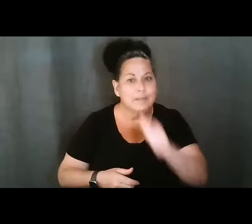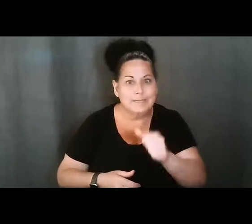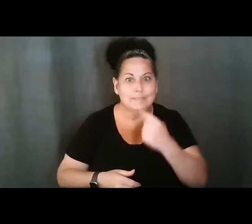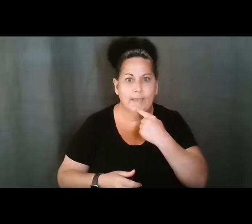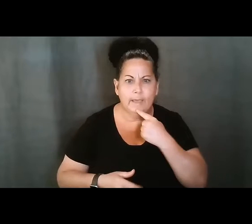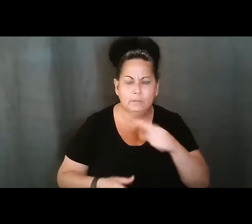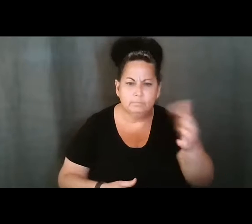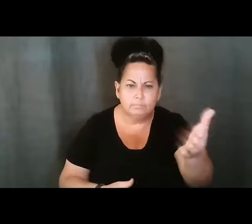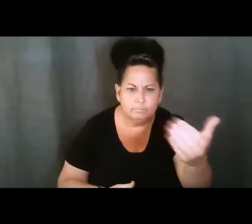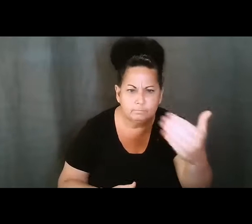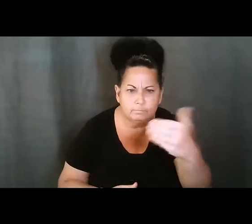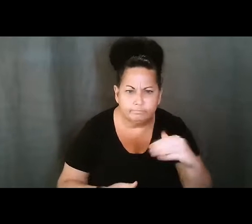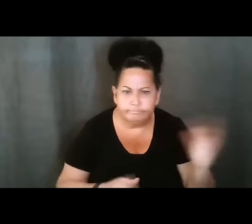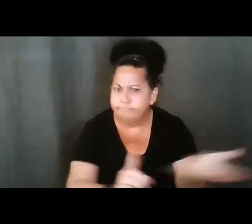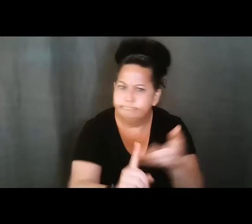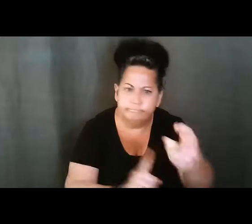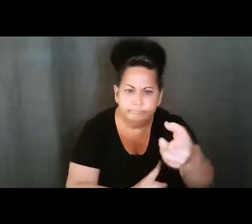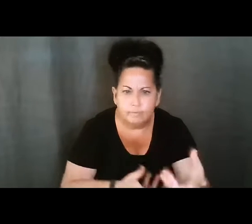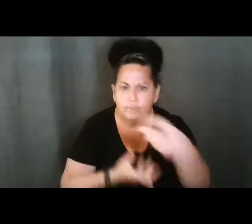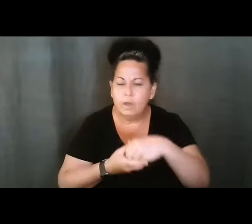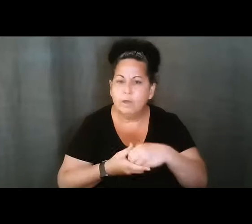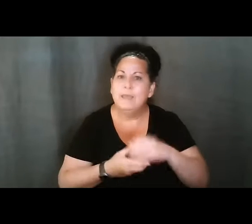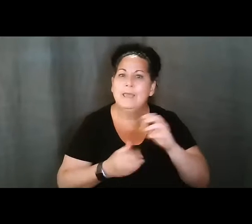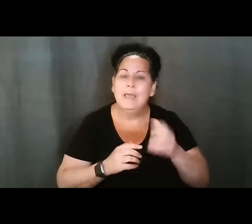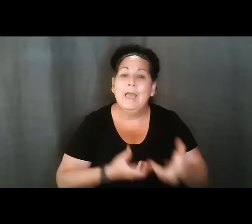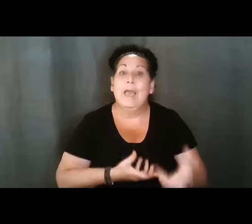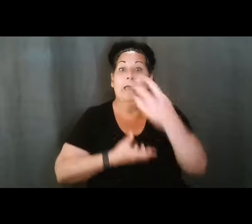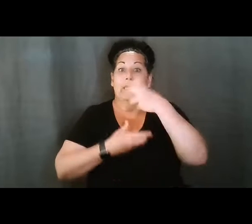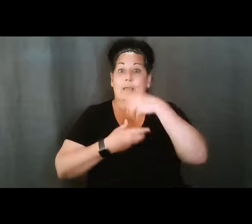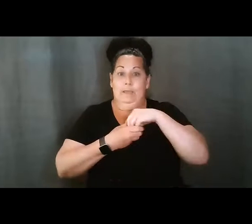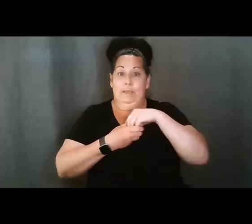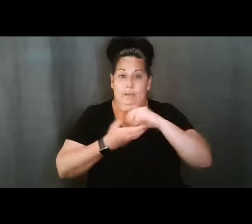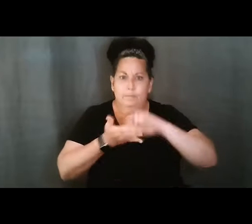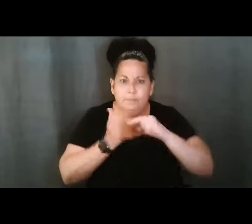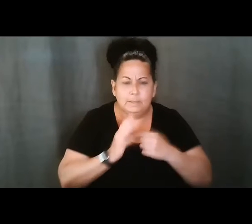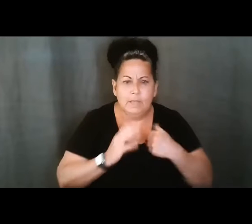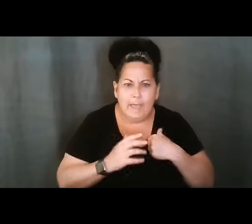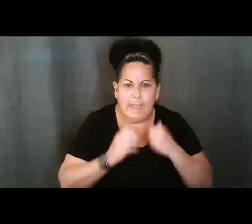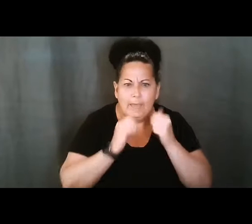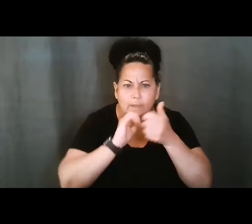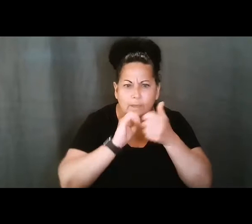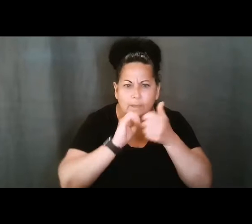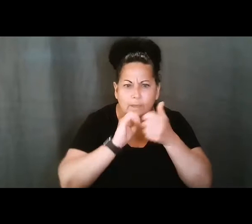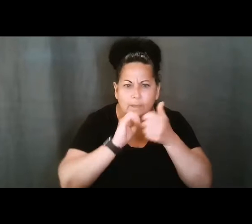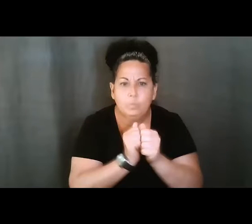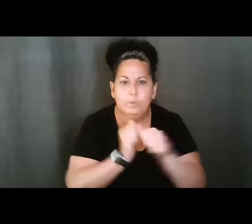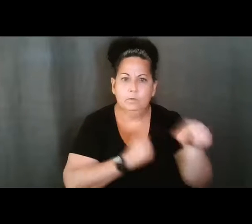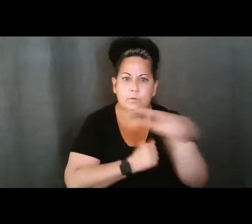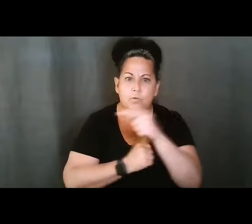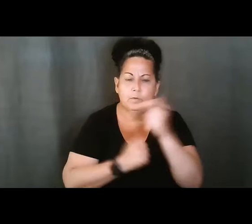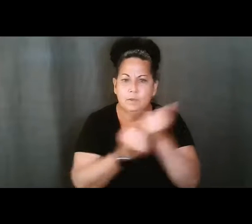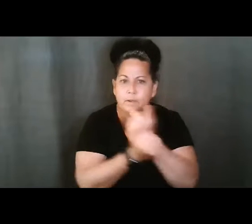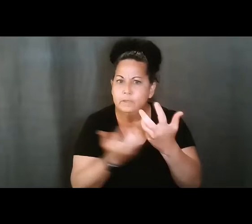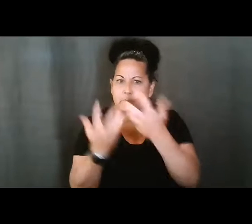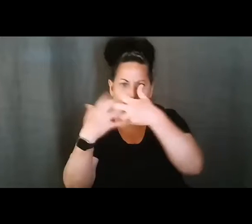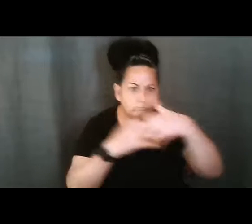we are in there with you. Engagement means that I am with you. We're working through this thing together. So we want to